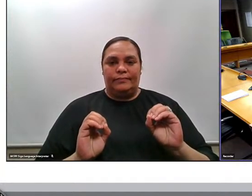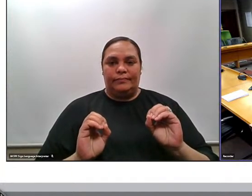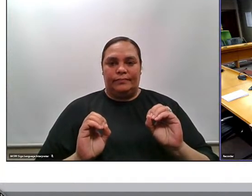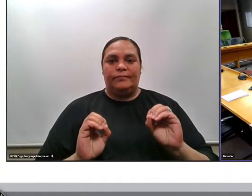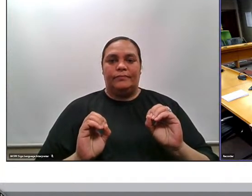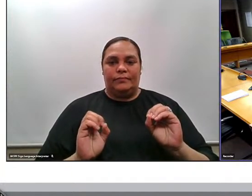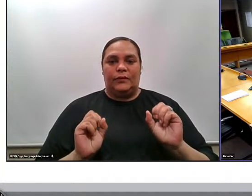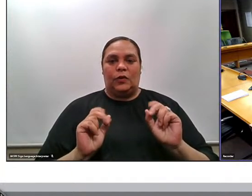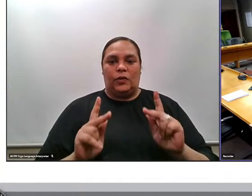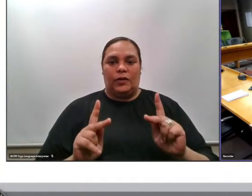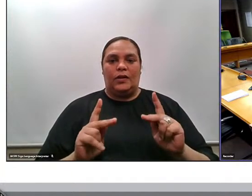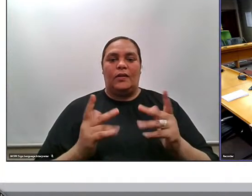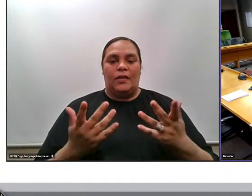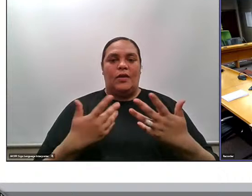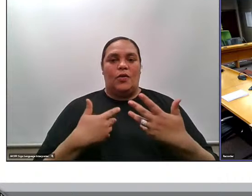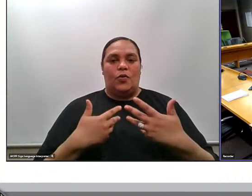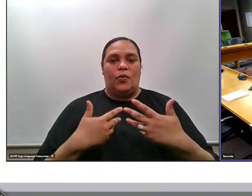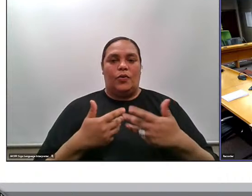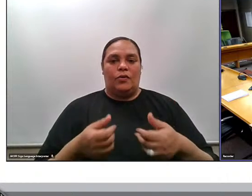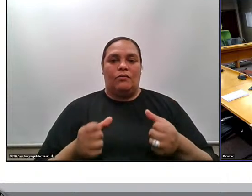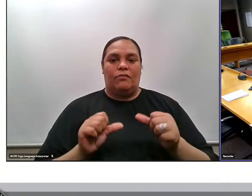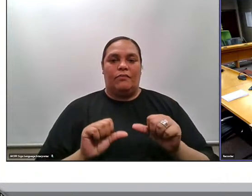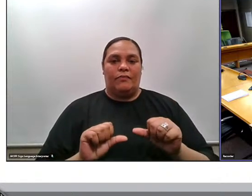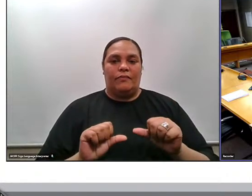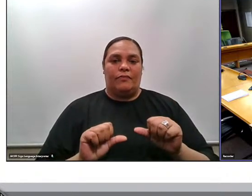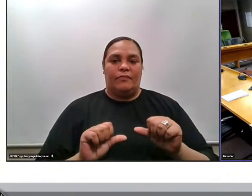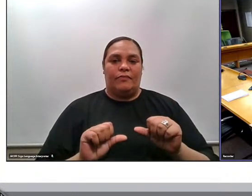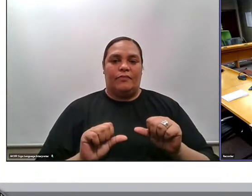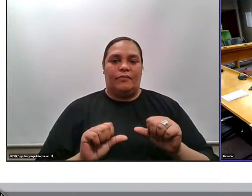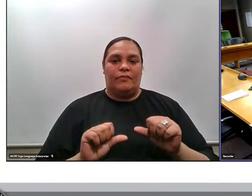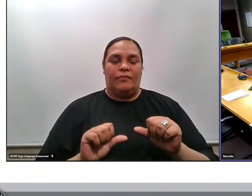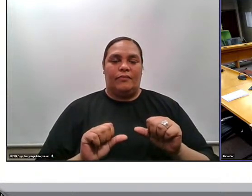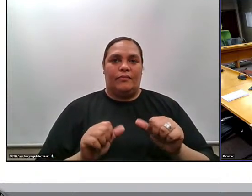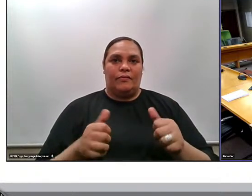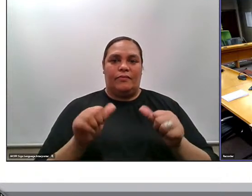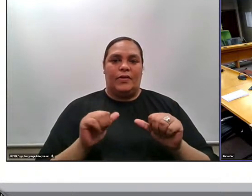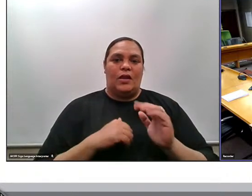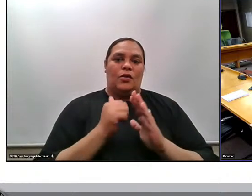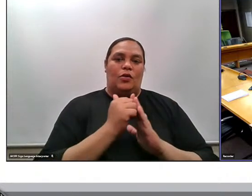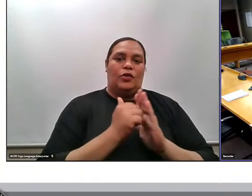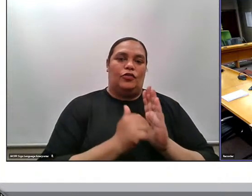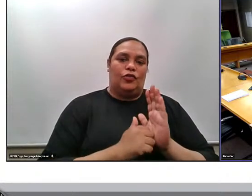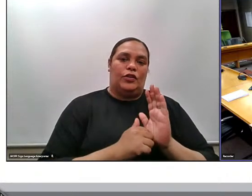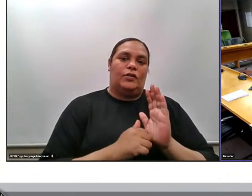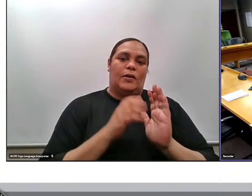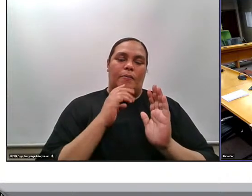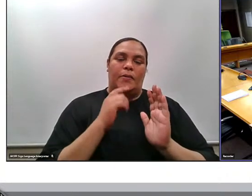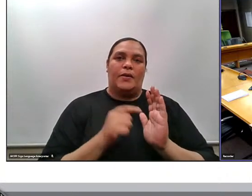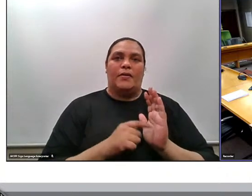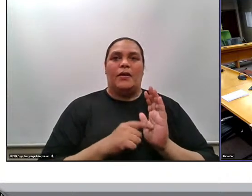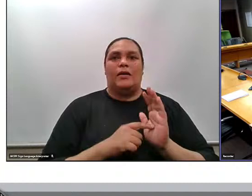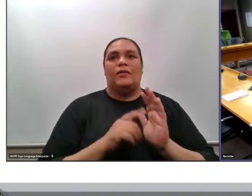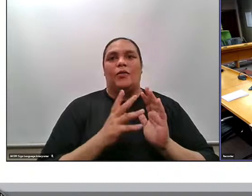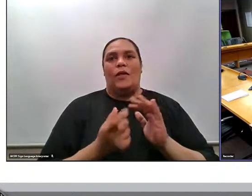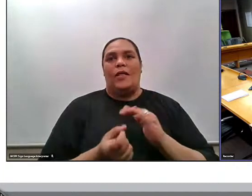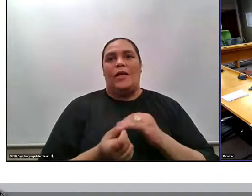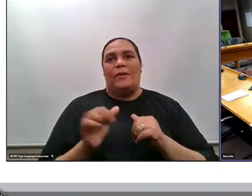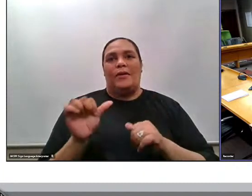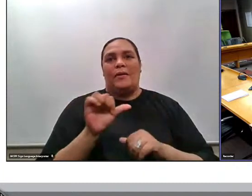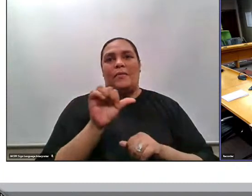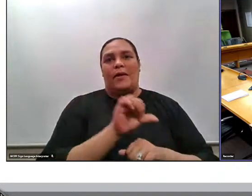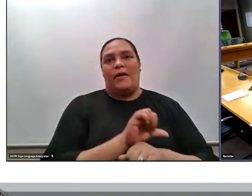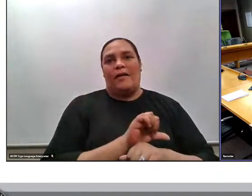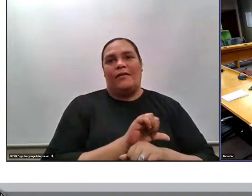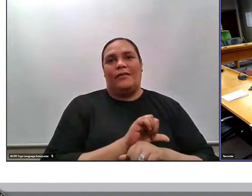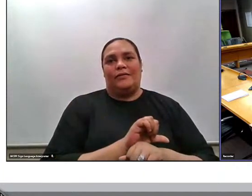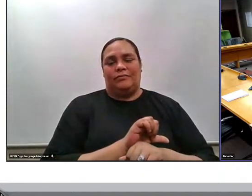Okay. We'll then move on to the next part of our agenda. So this is going to take us back a while